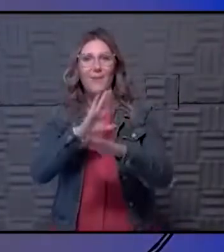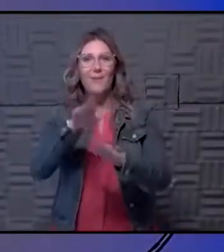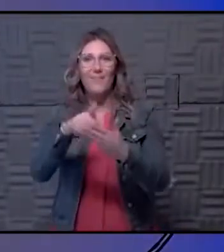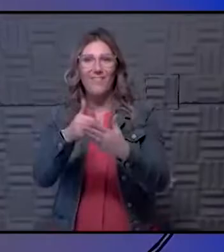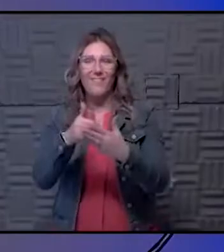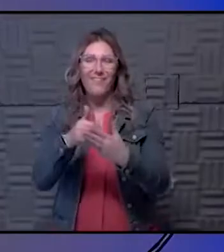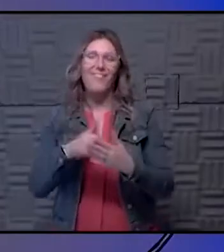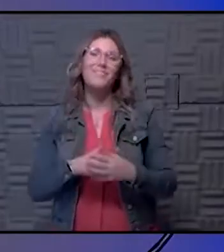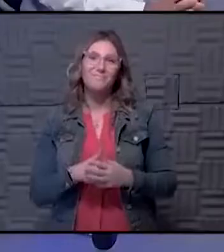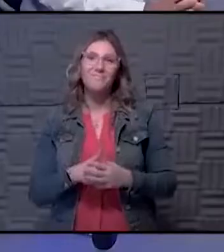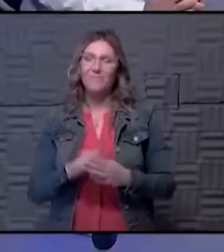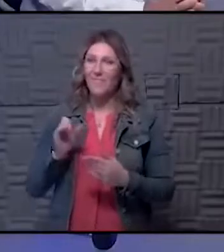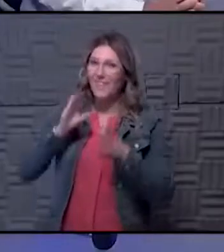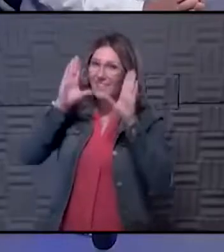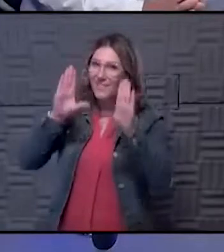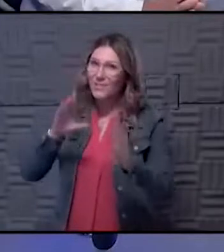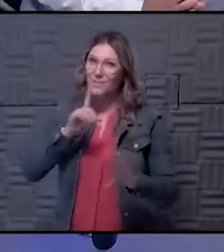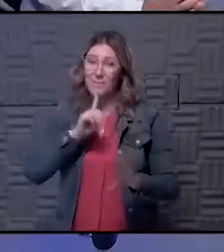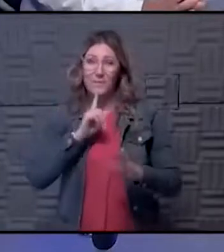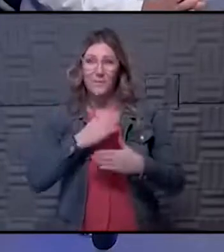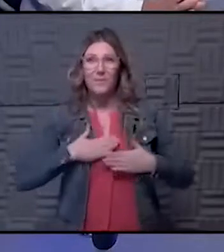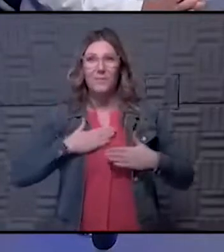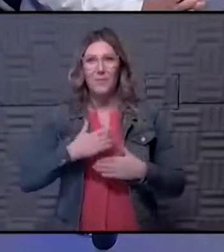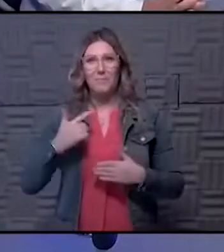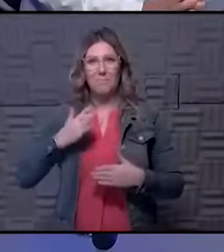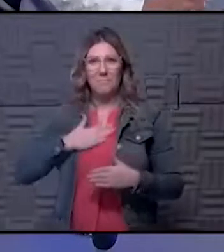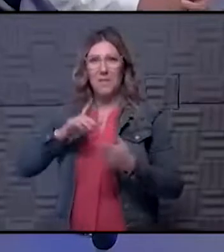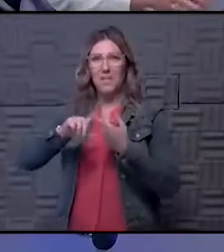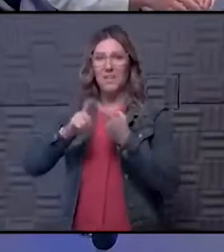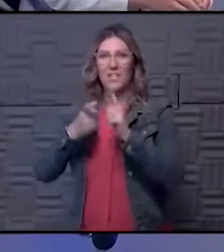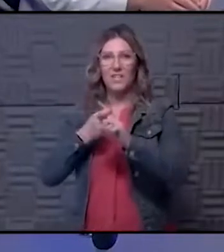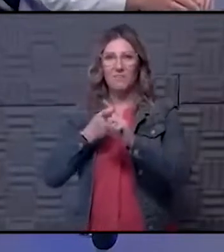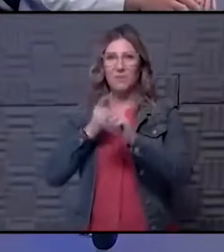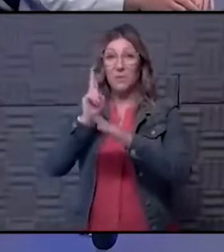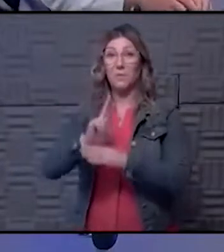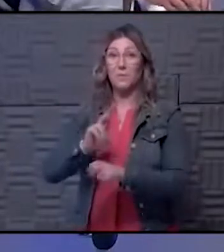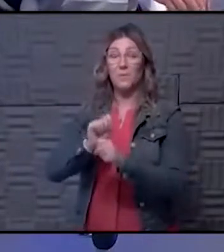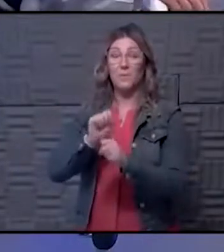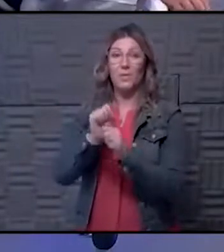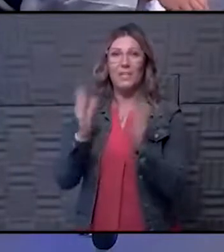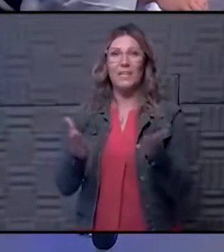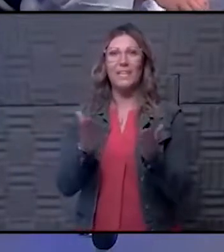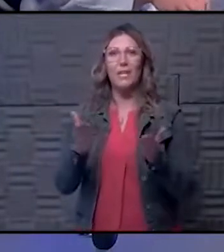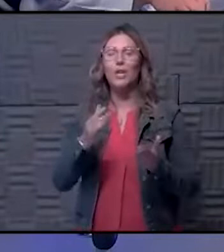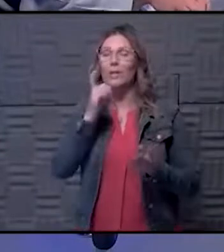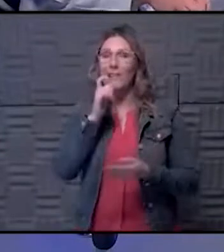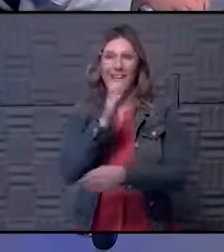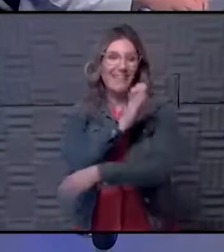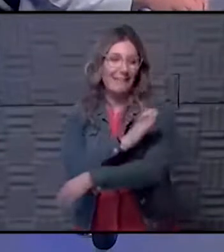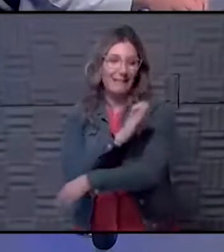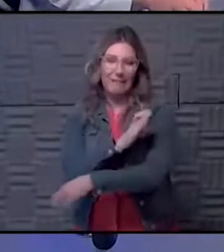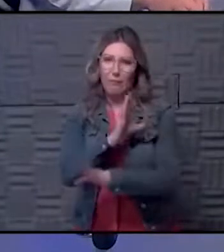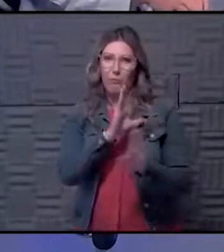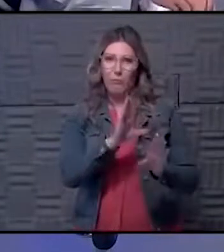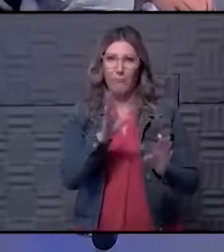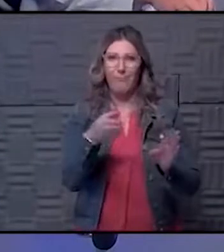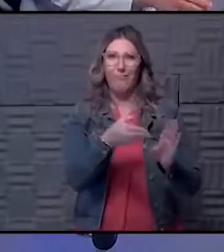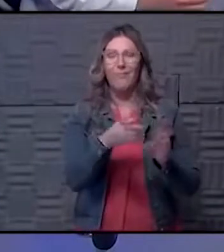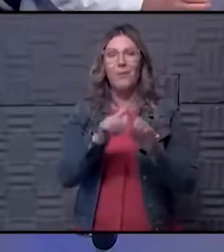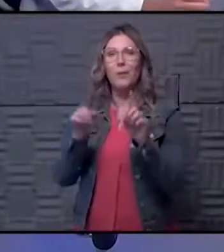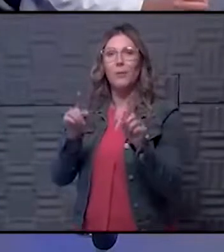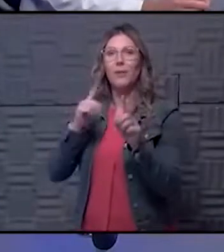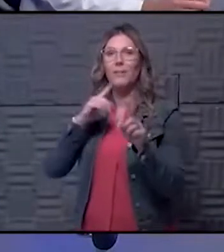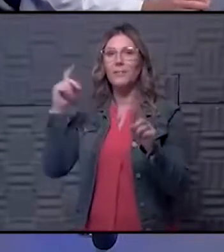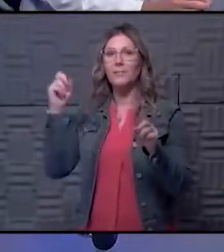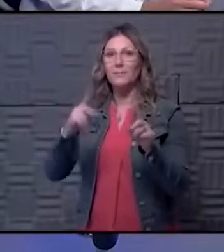that. So we've That been is really awesome. pleased. Yeah. I have a friend who used to work here, doesn't work in the clinical side anymore, but she has